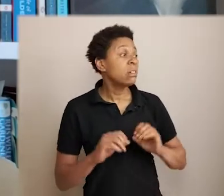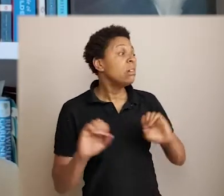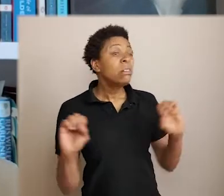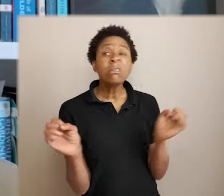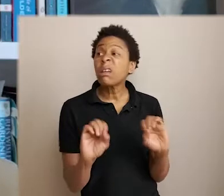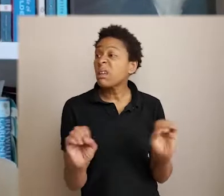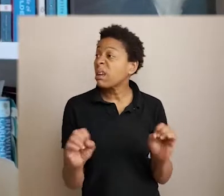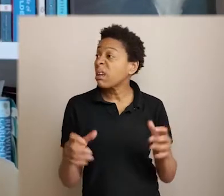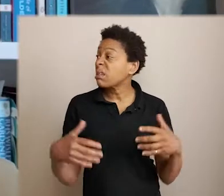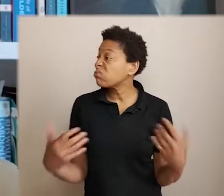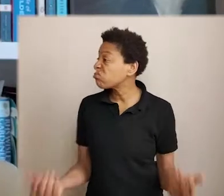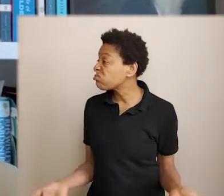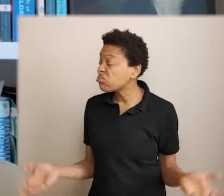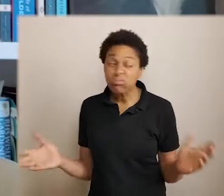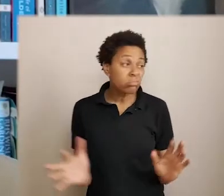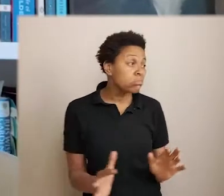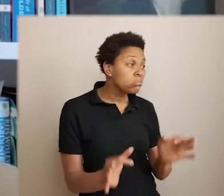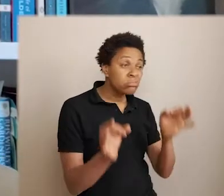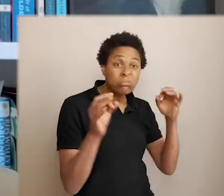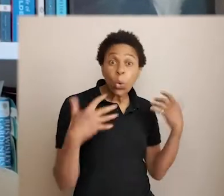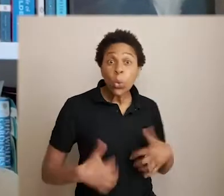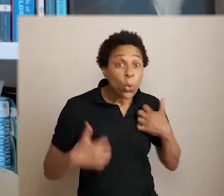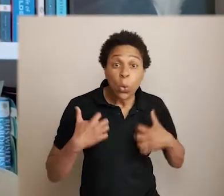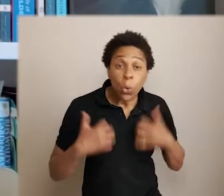nothing really extraordinary happening.